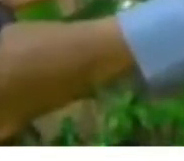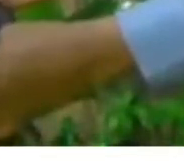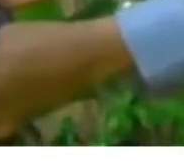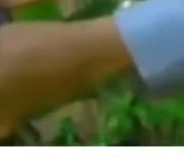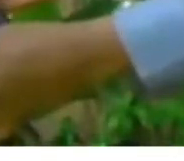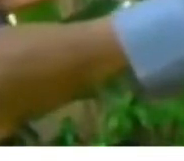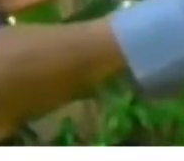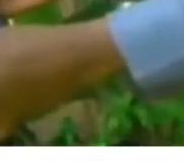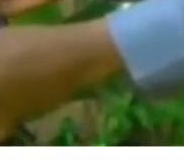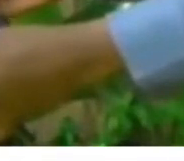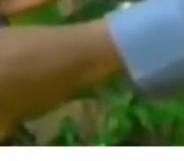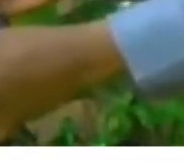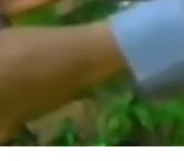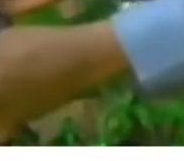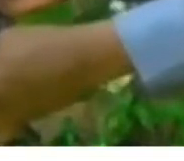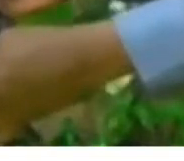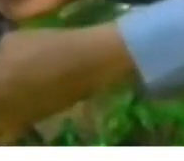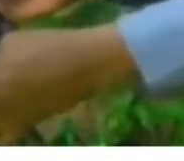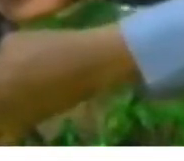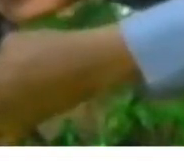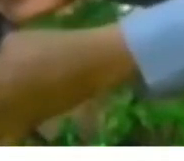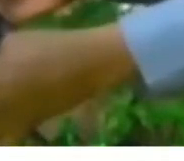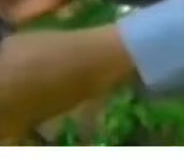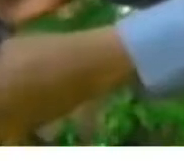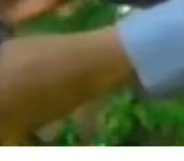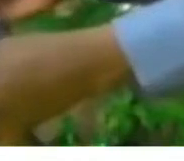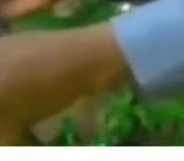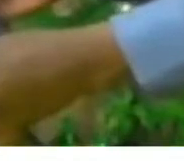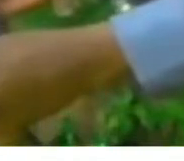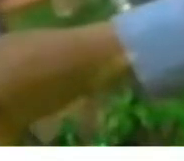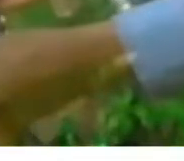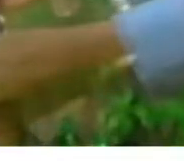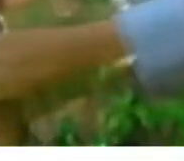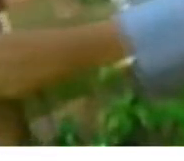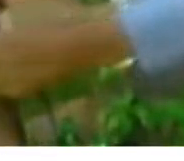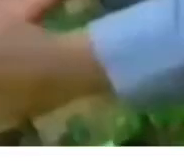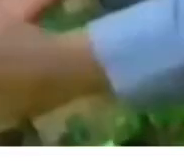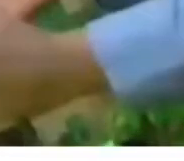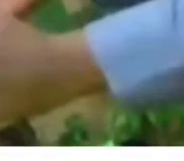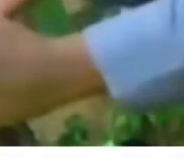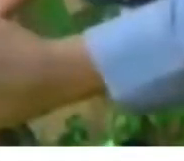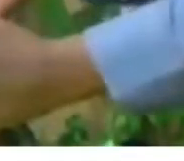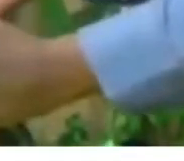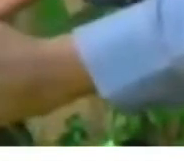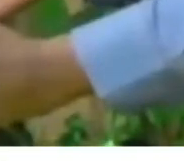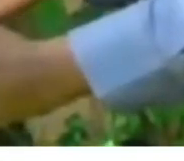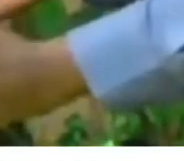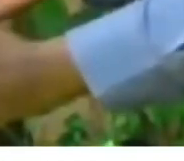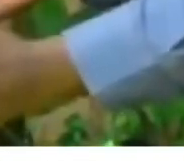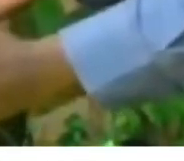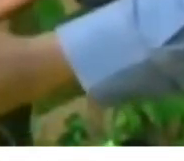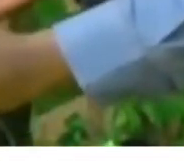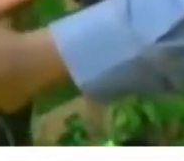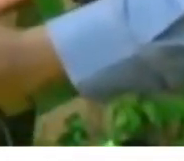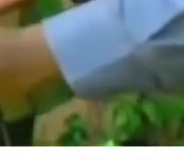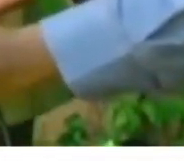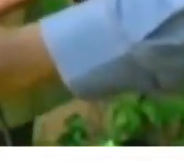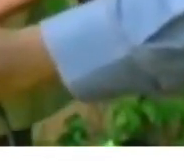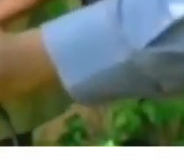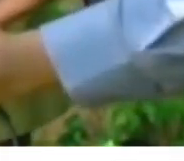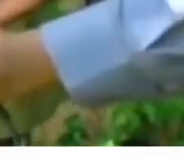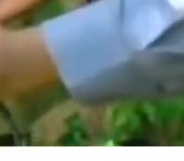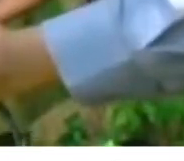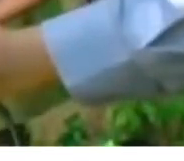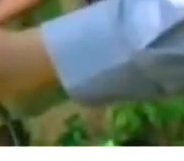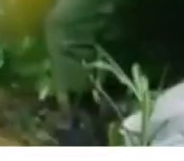hapa. So hii ndio imeongeza ongezeko la pombe haramu hapa. Hii pombe inaribu hata watoto, watu